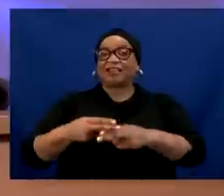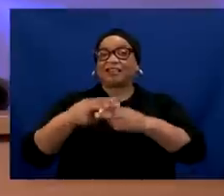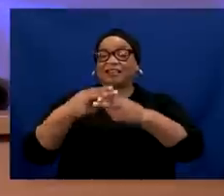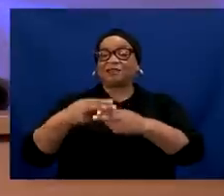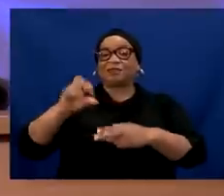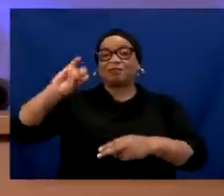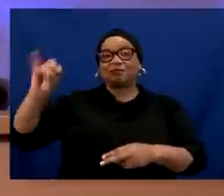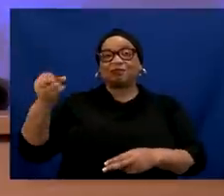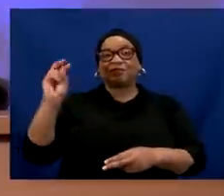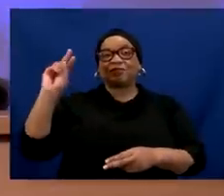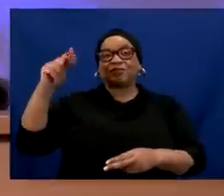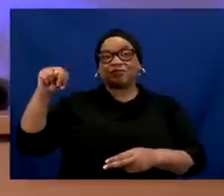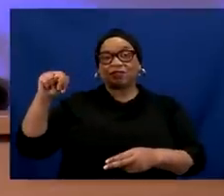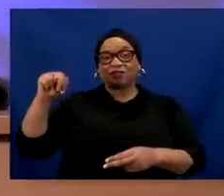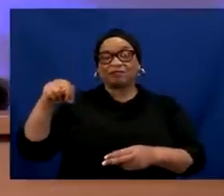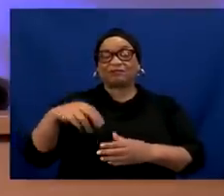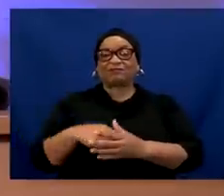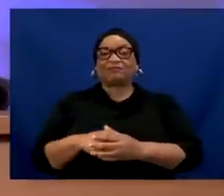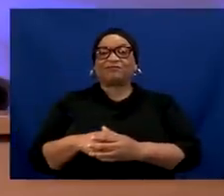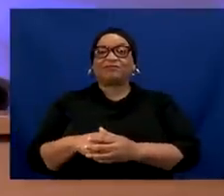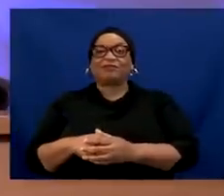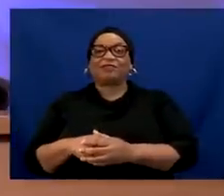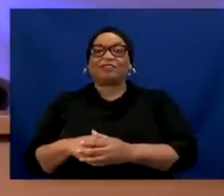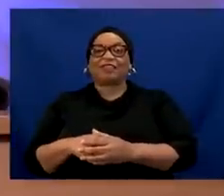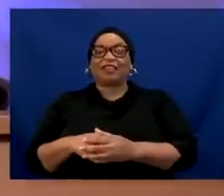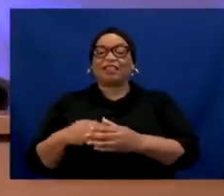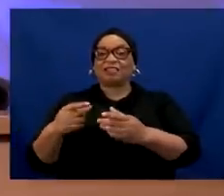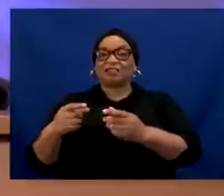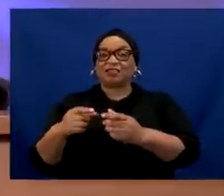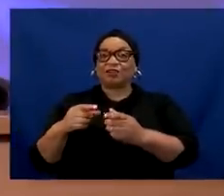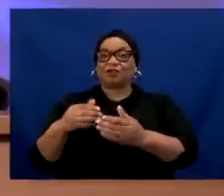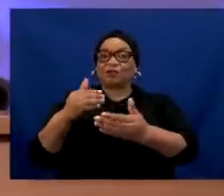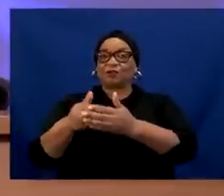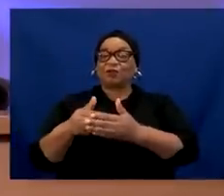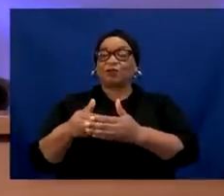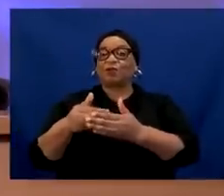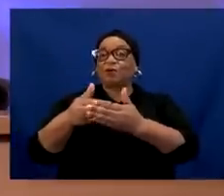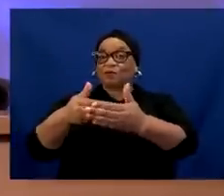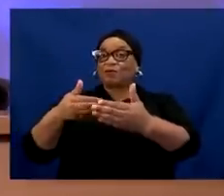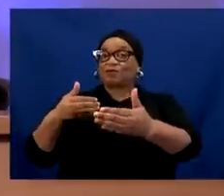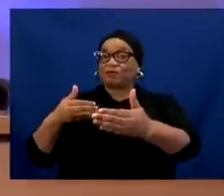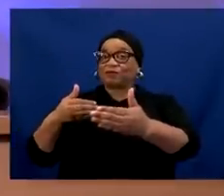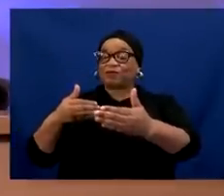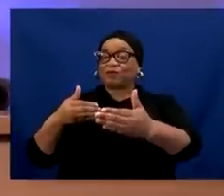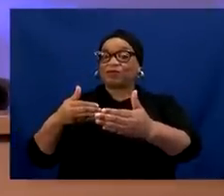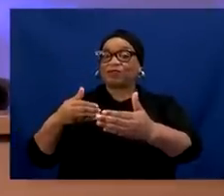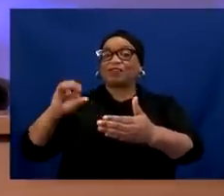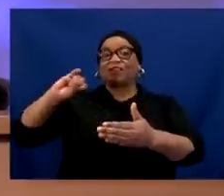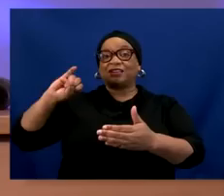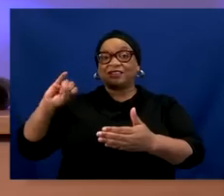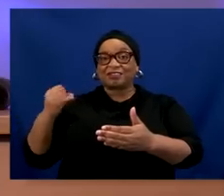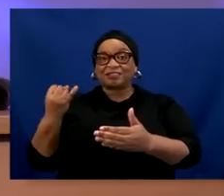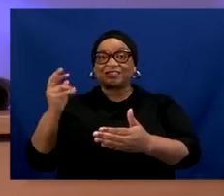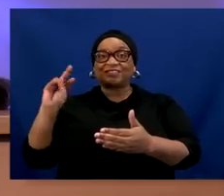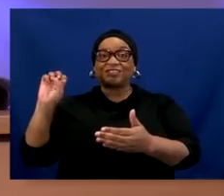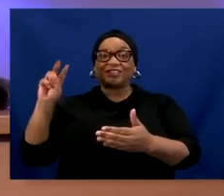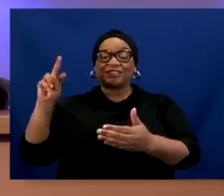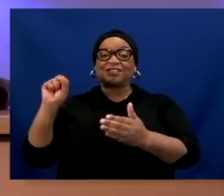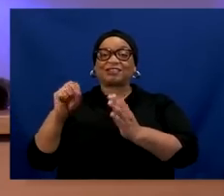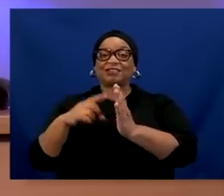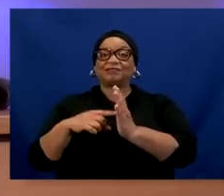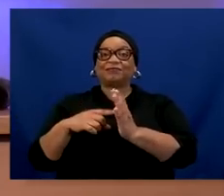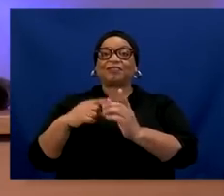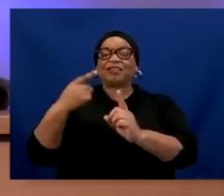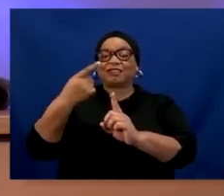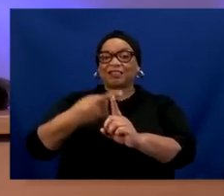John. He's going to be the forerunner of Jesus Christ. He had to have a